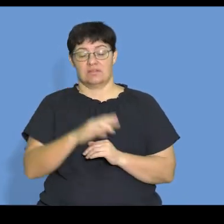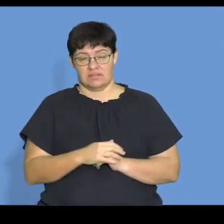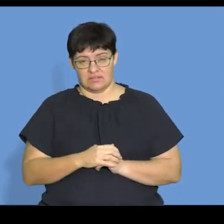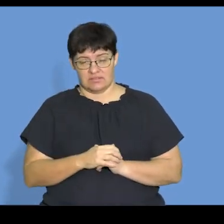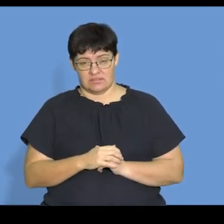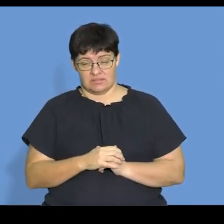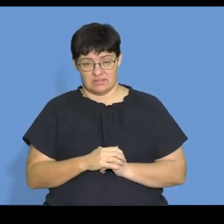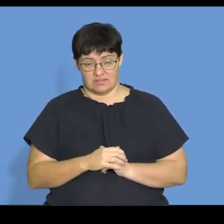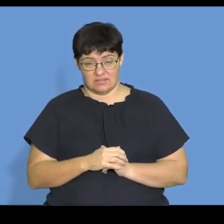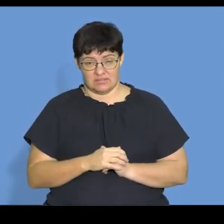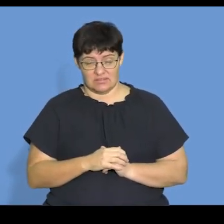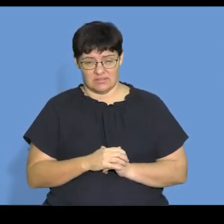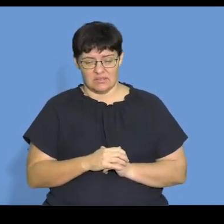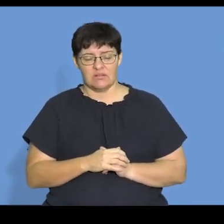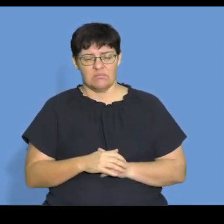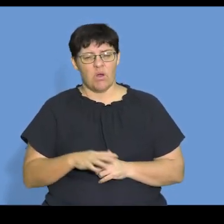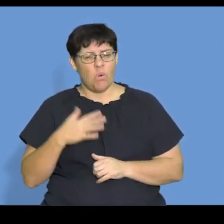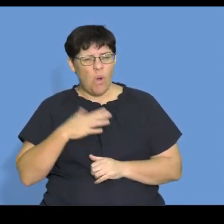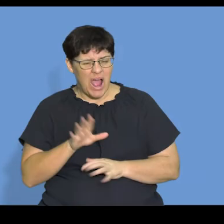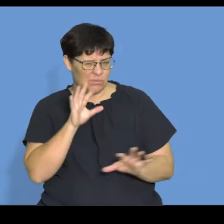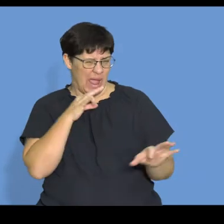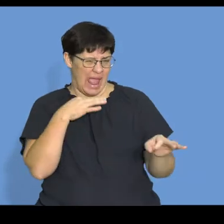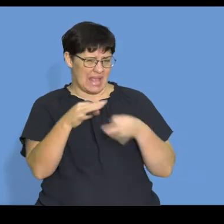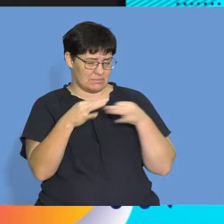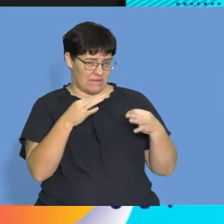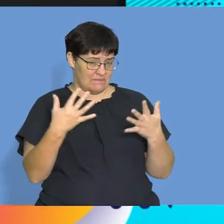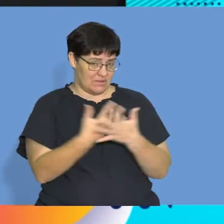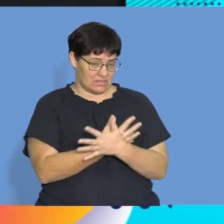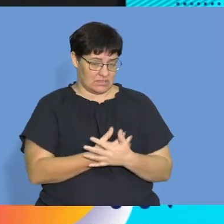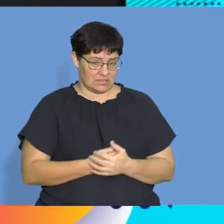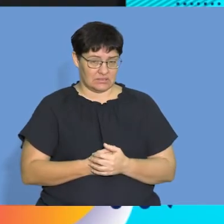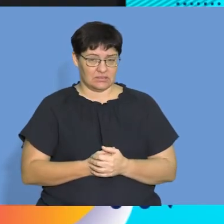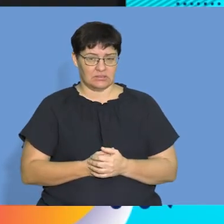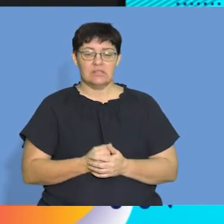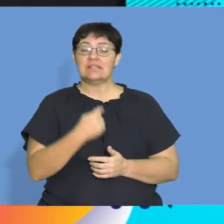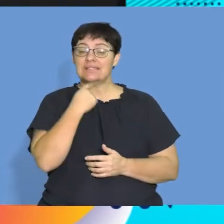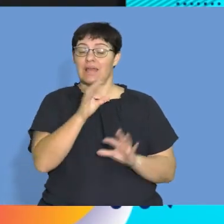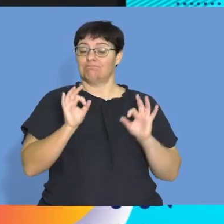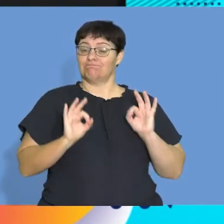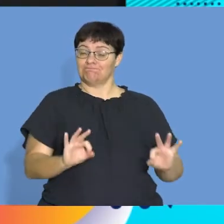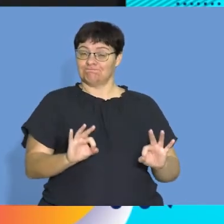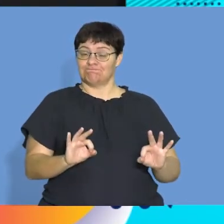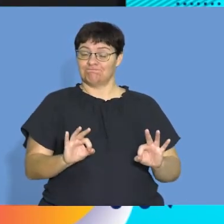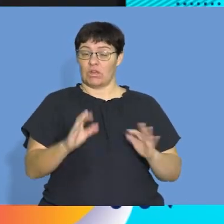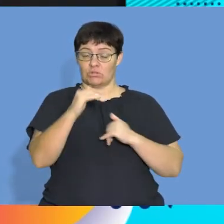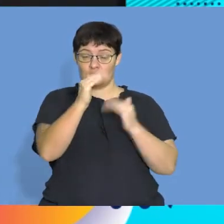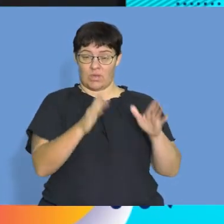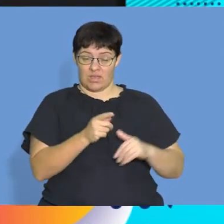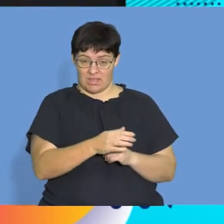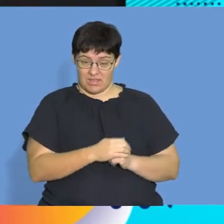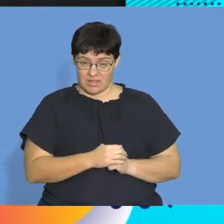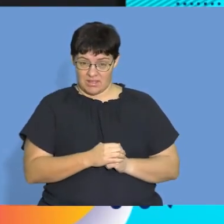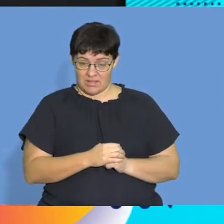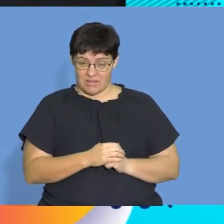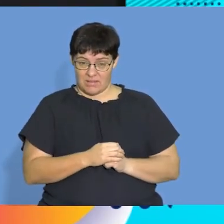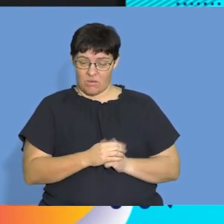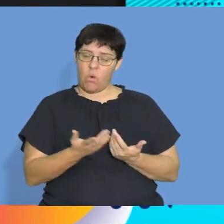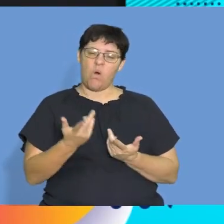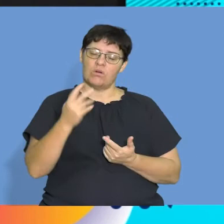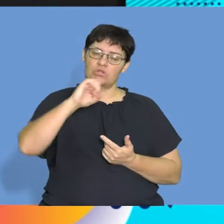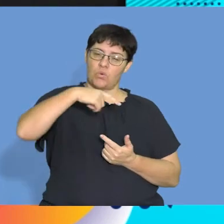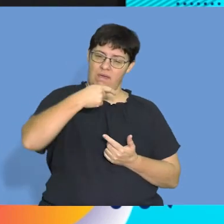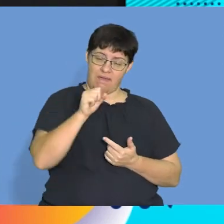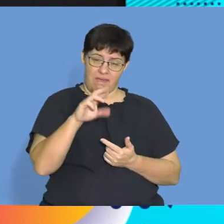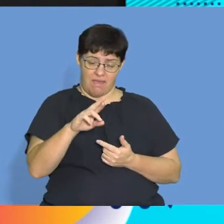the other thing that I just want to quickly explain, when you talk about a perfect square and you're talking about a variable, as